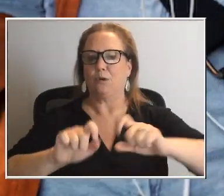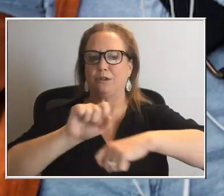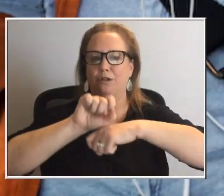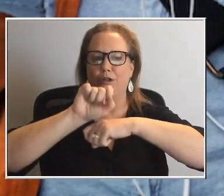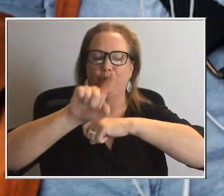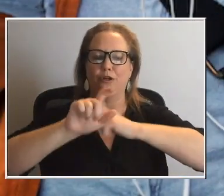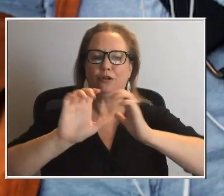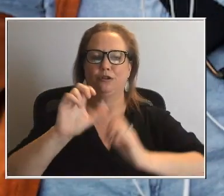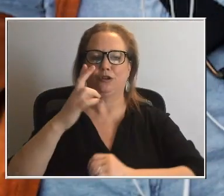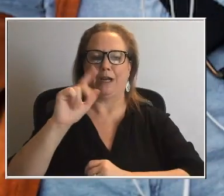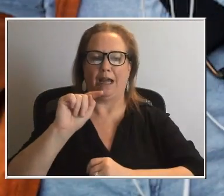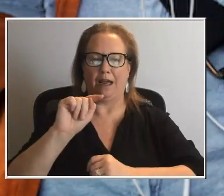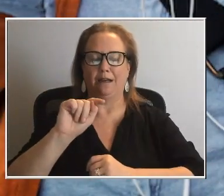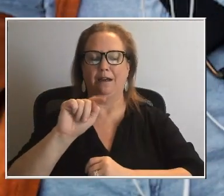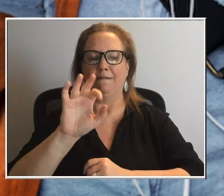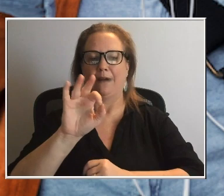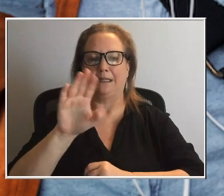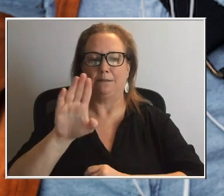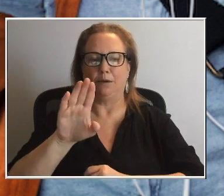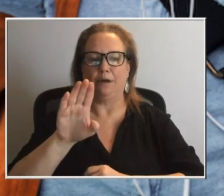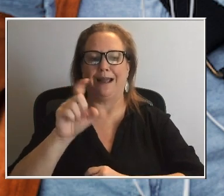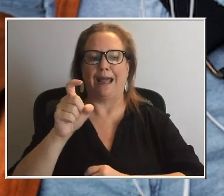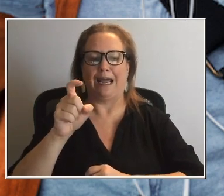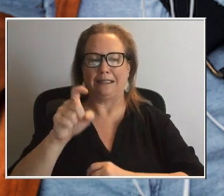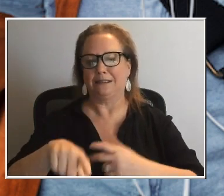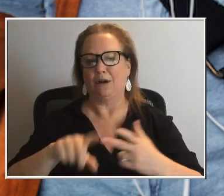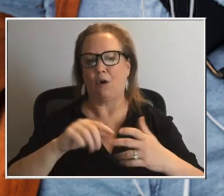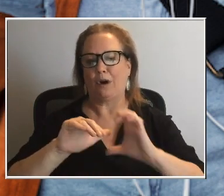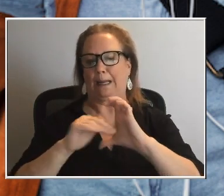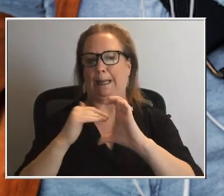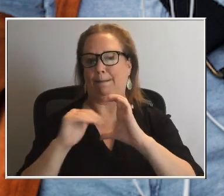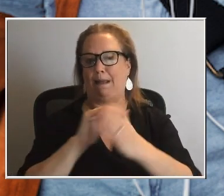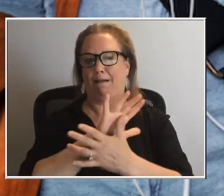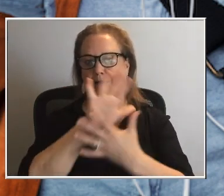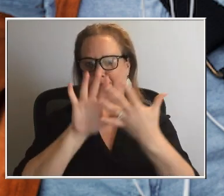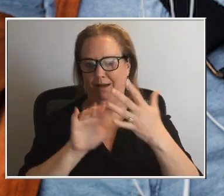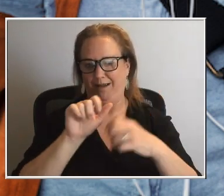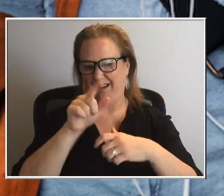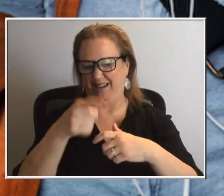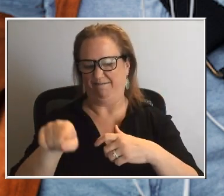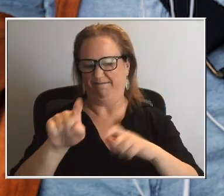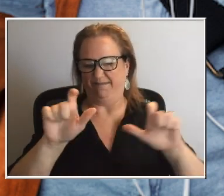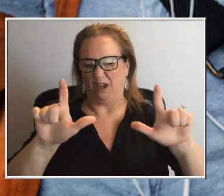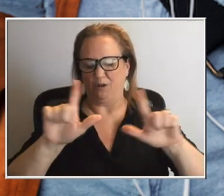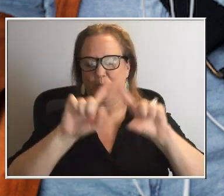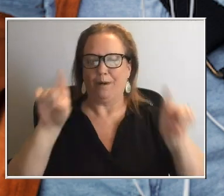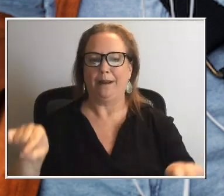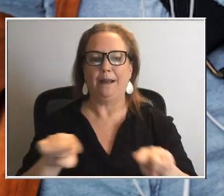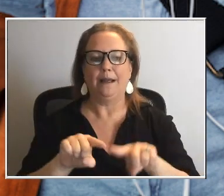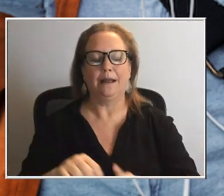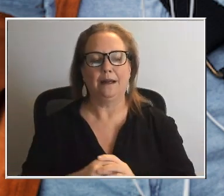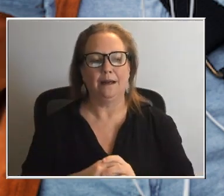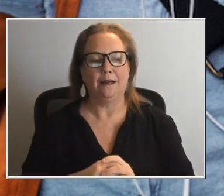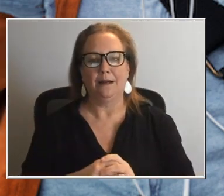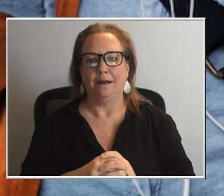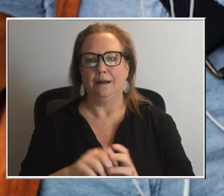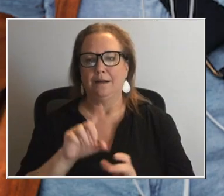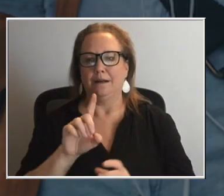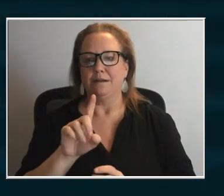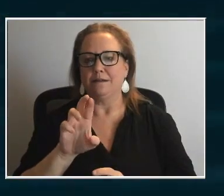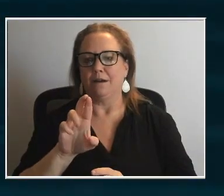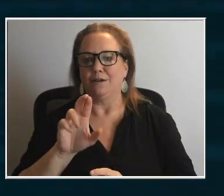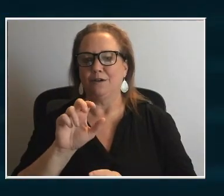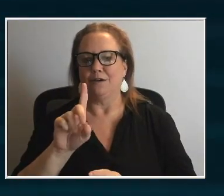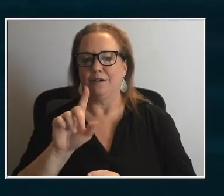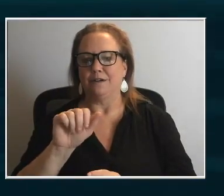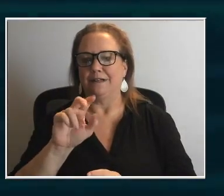or Facebook. We are on the X platform, or you can email the Medical News Network. The information is right there on your screen. Let's get over to Dr. Dana Hawkinson with our COVID